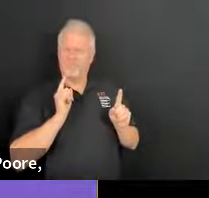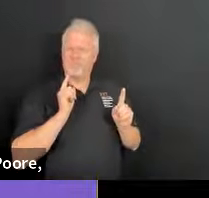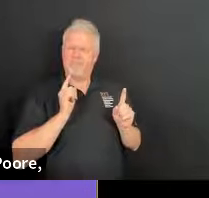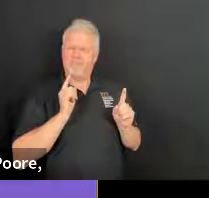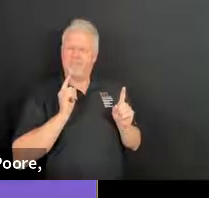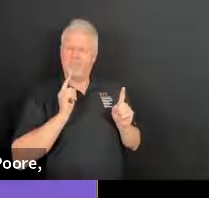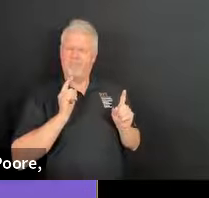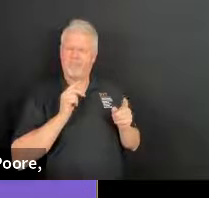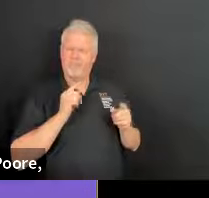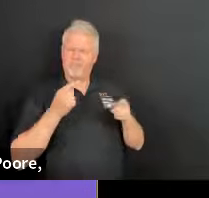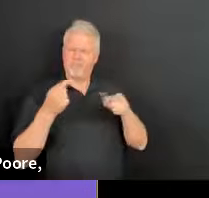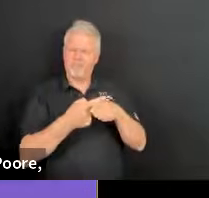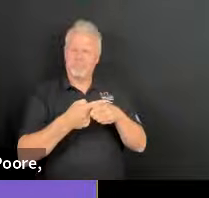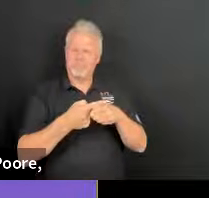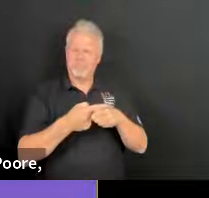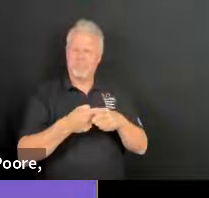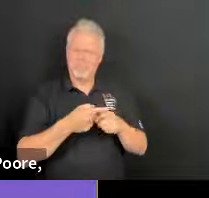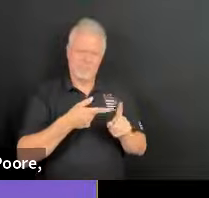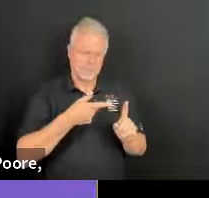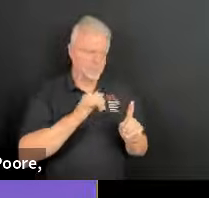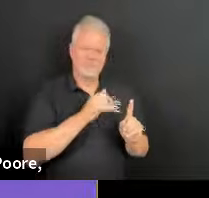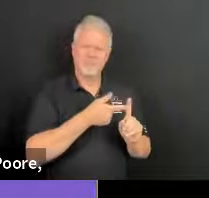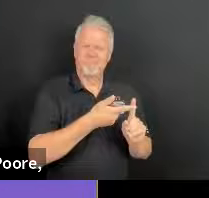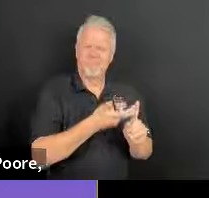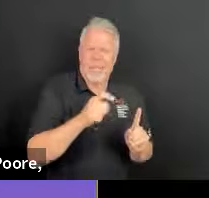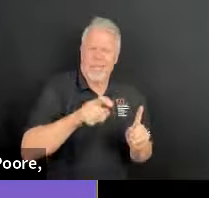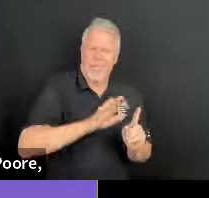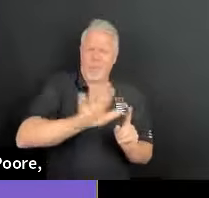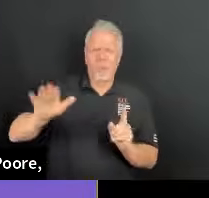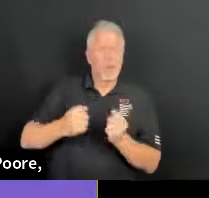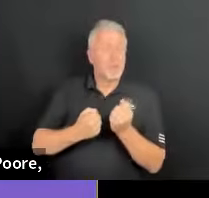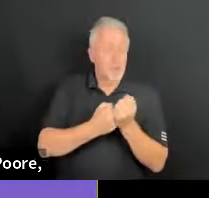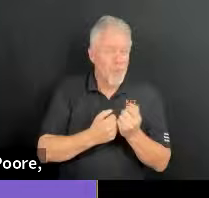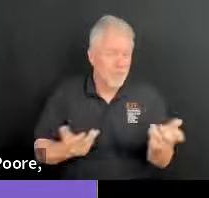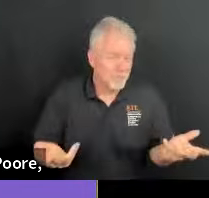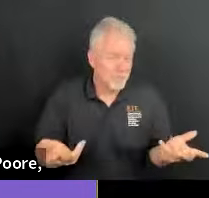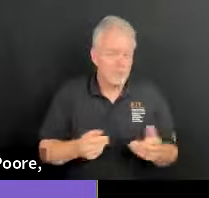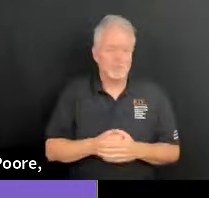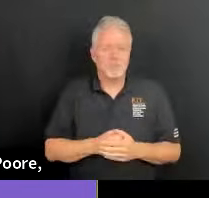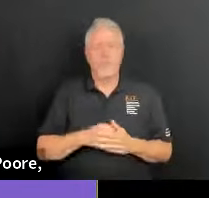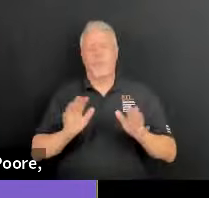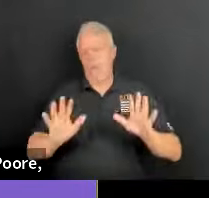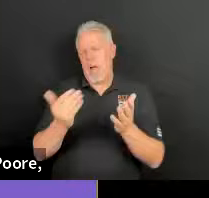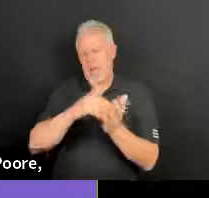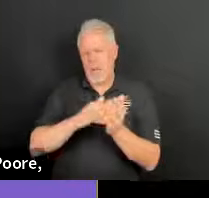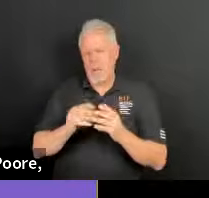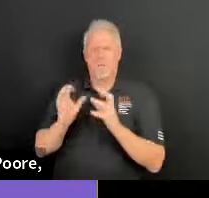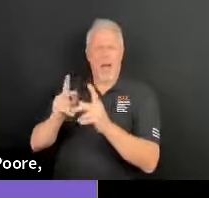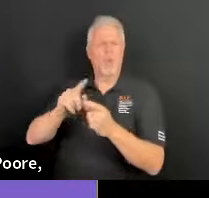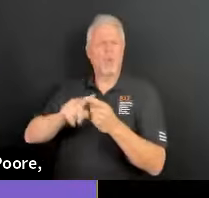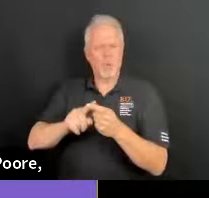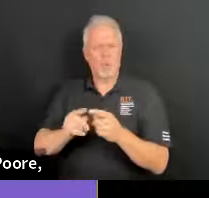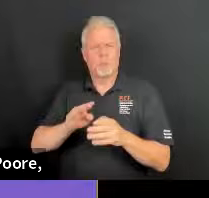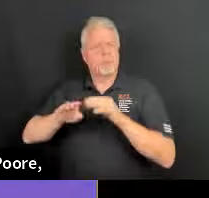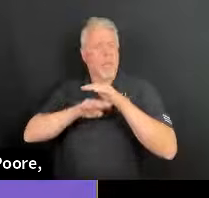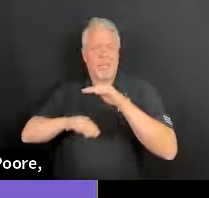can to help them. But when you talk about alcohol or drug disease, that's not what happens. They're ostracized. People stay away